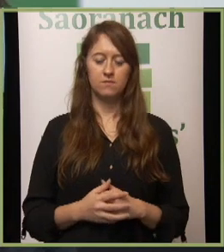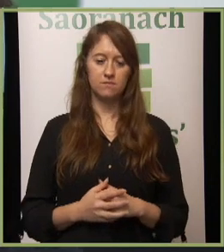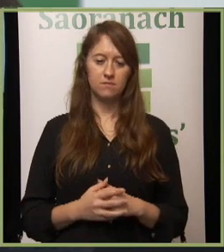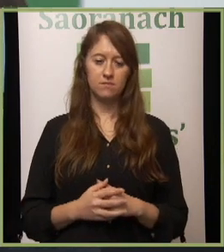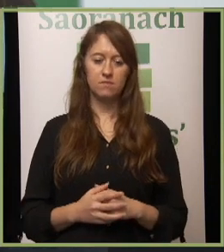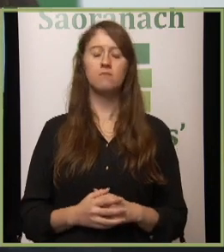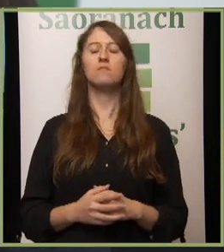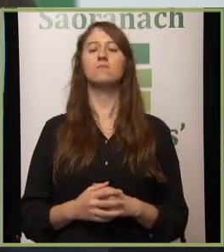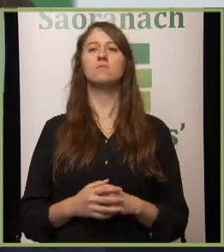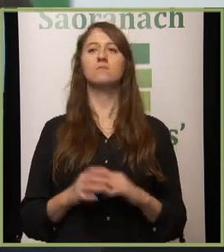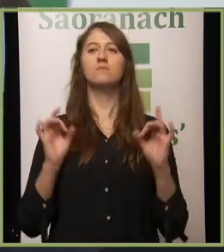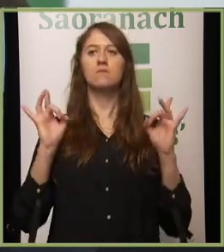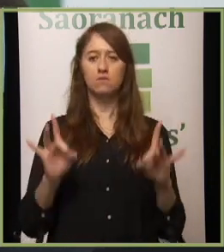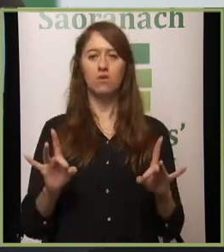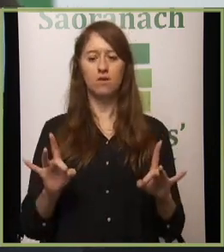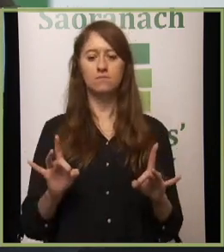Okay.